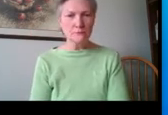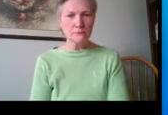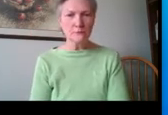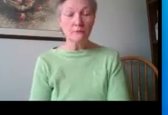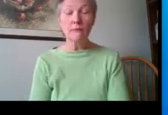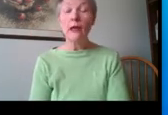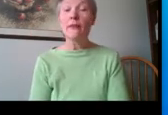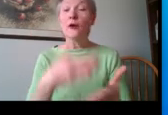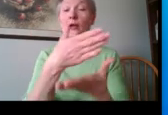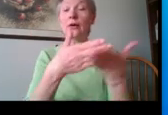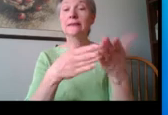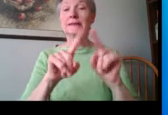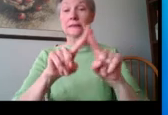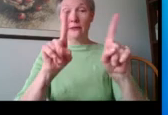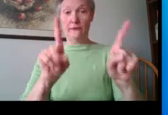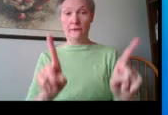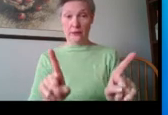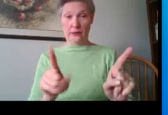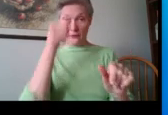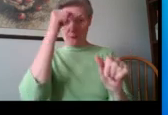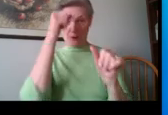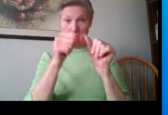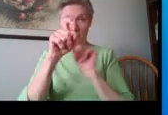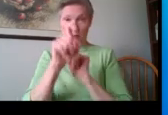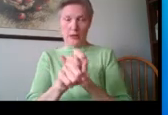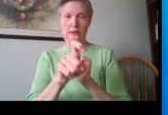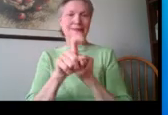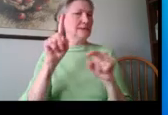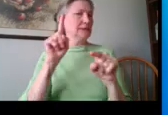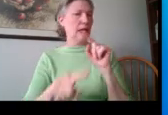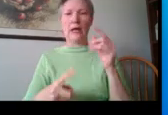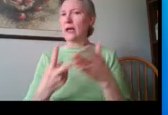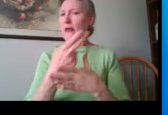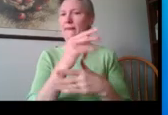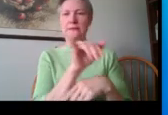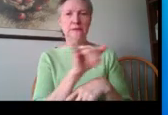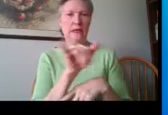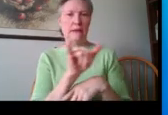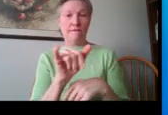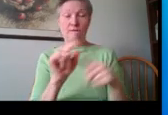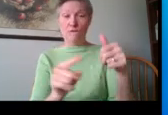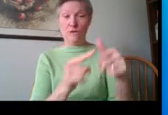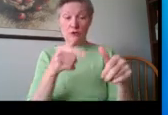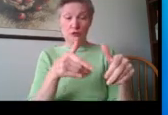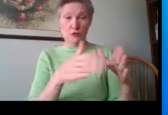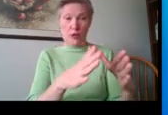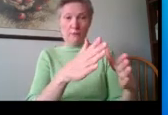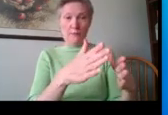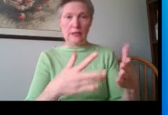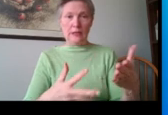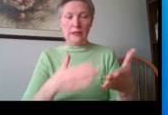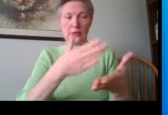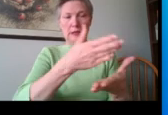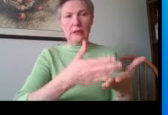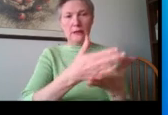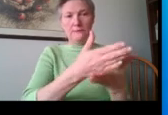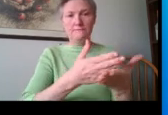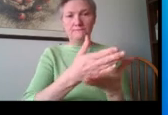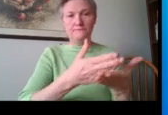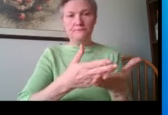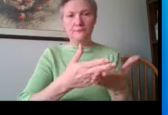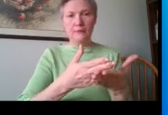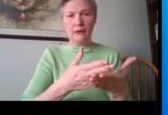And they're cut differently. So I have to remember I cannot cut them the same way. So the first way I'm going to cut this one is this way.